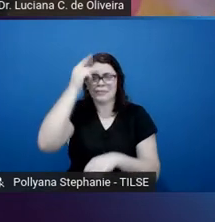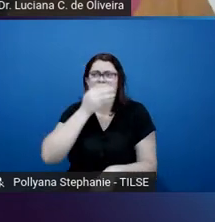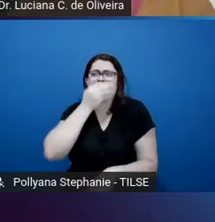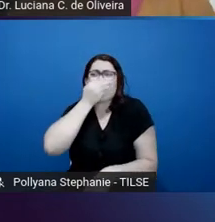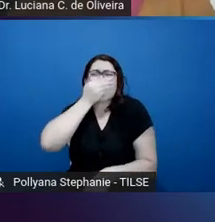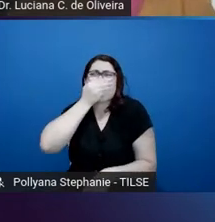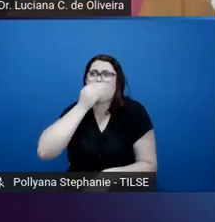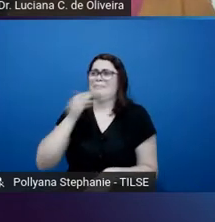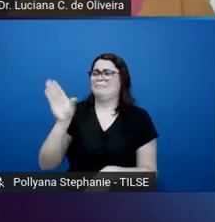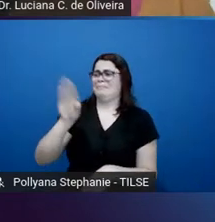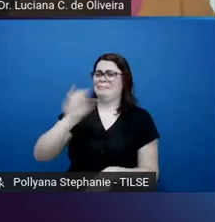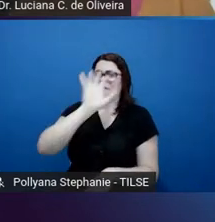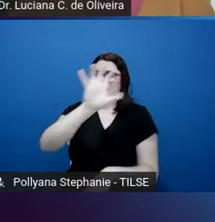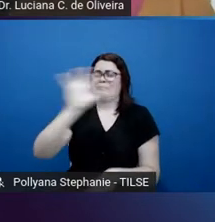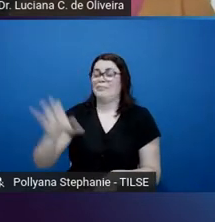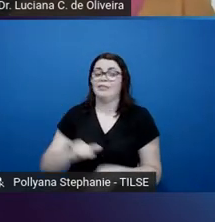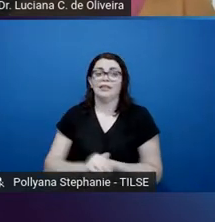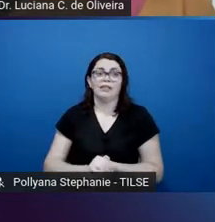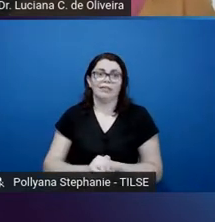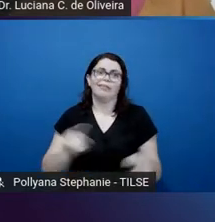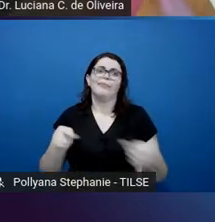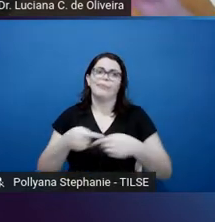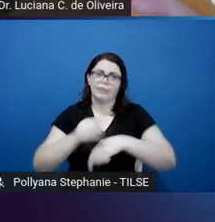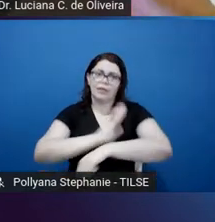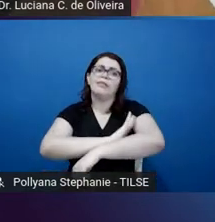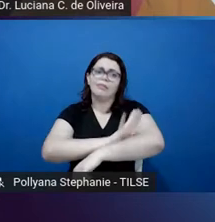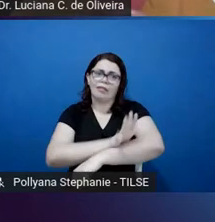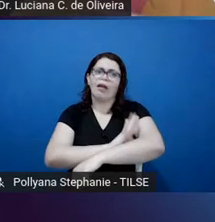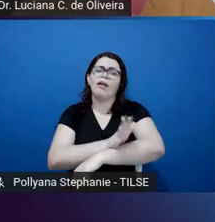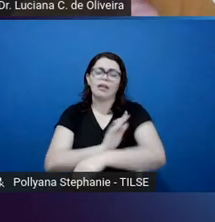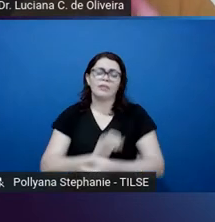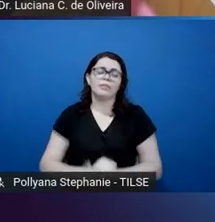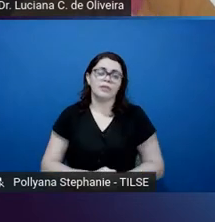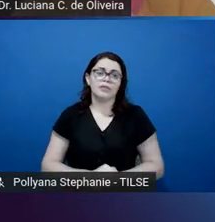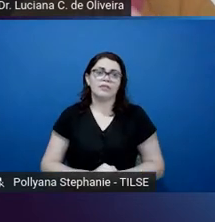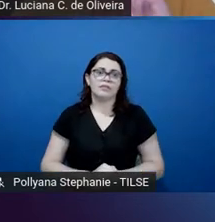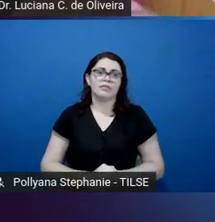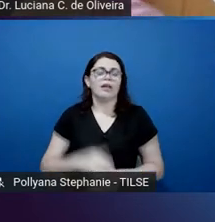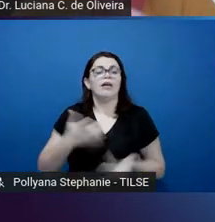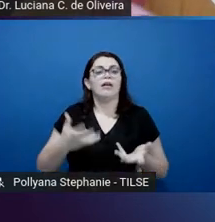that is a racist practice. And I wanted to mention